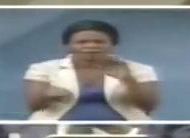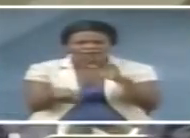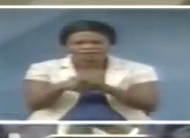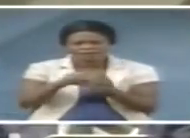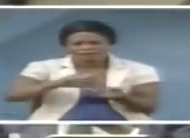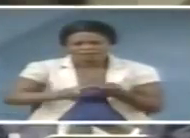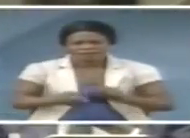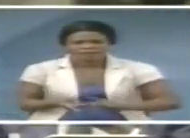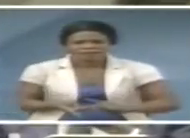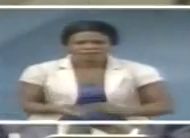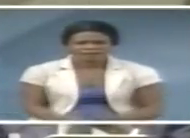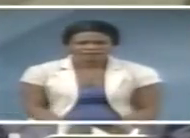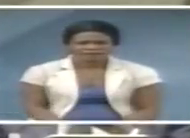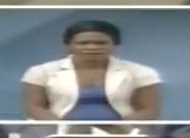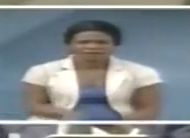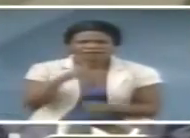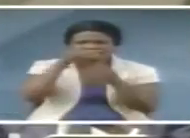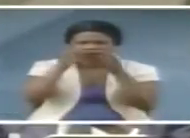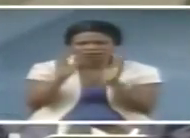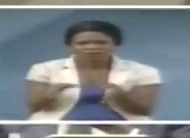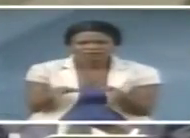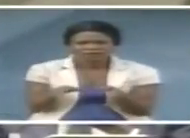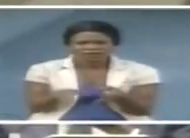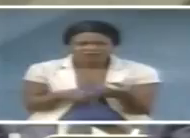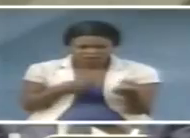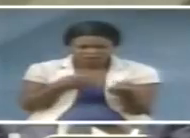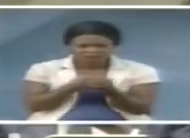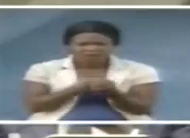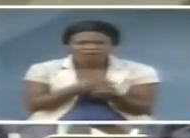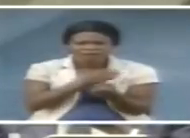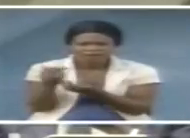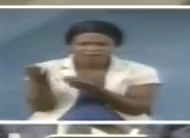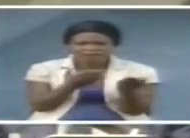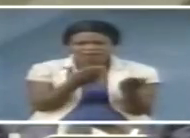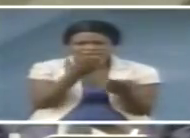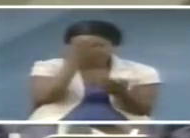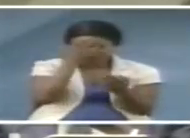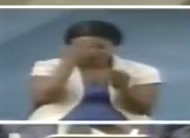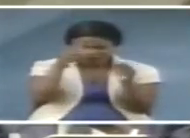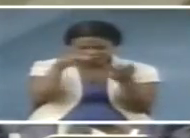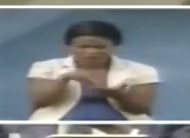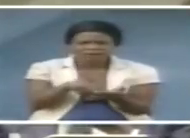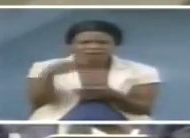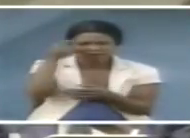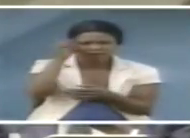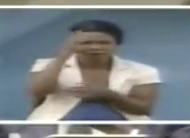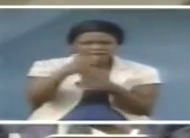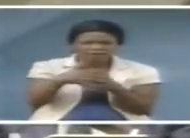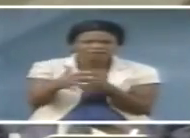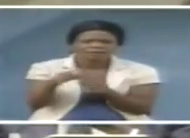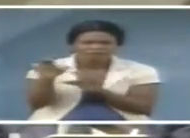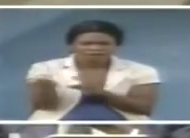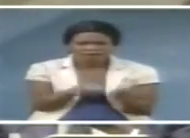financing through public-private partnership. Mr. Speaker, to support and anchor